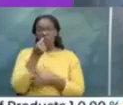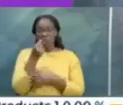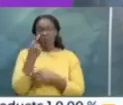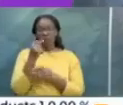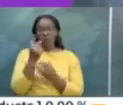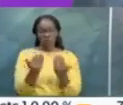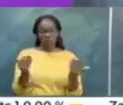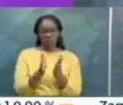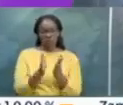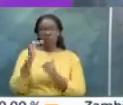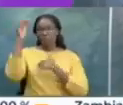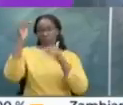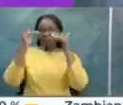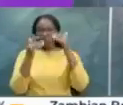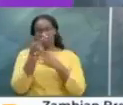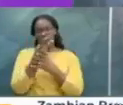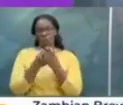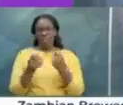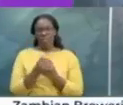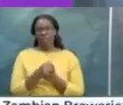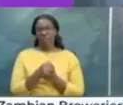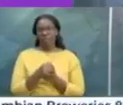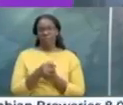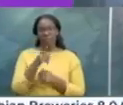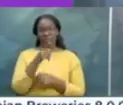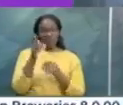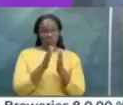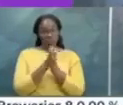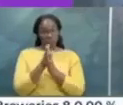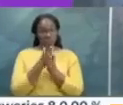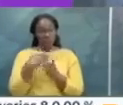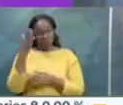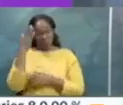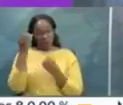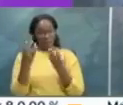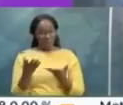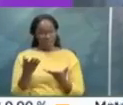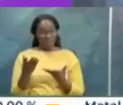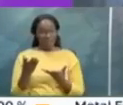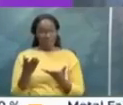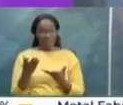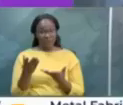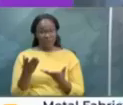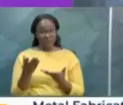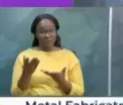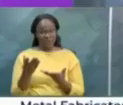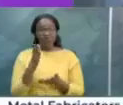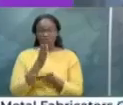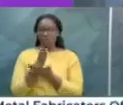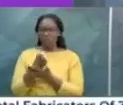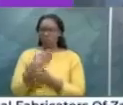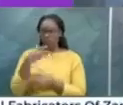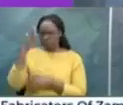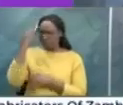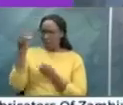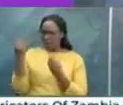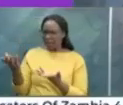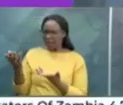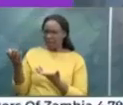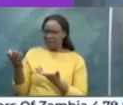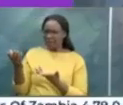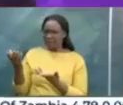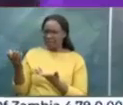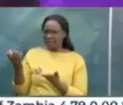kids and adults. Are you interested in knowing the process? Because we better get there. I'm ready to show you guys. That's the crux of the